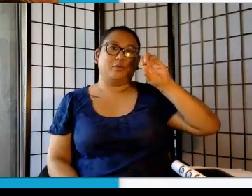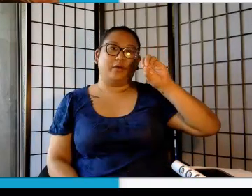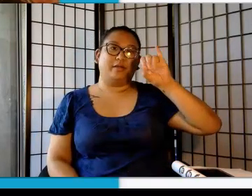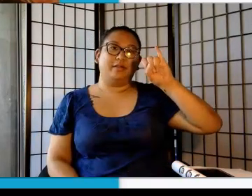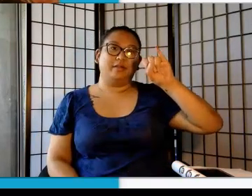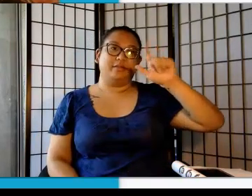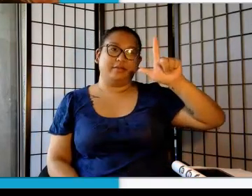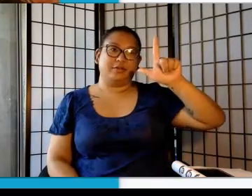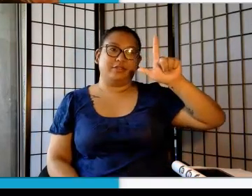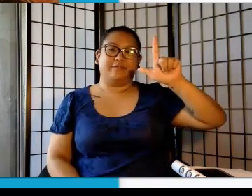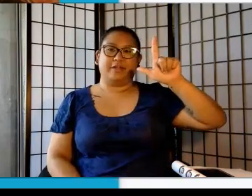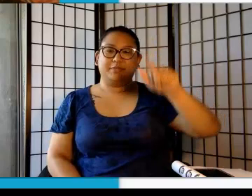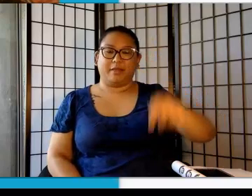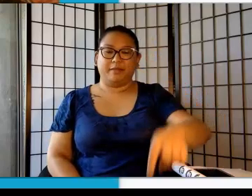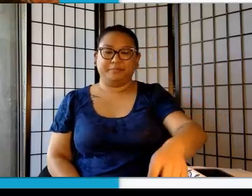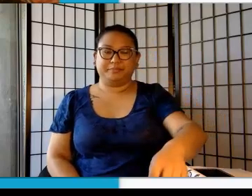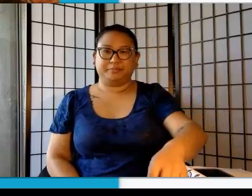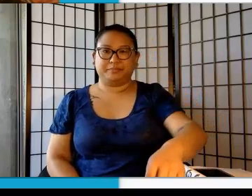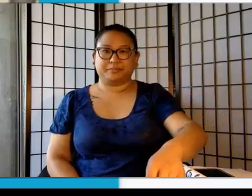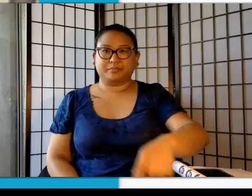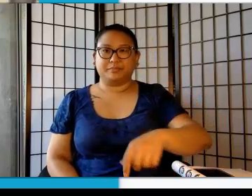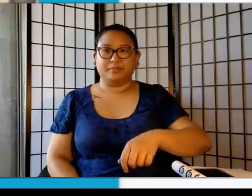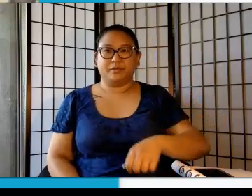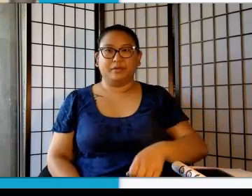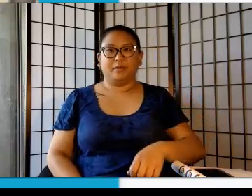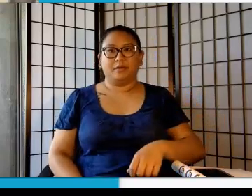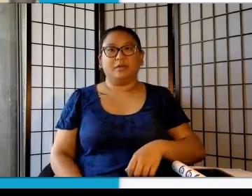To broil. You're just going to finger spell.